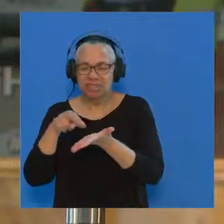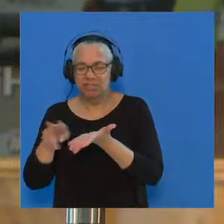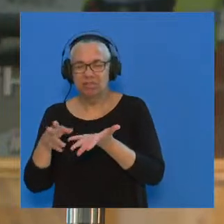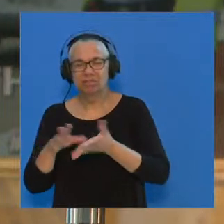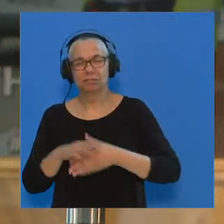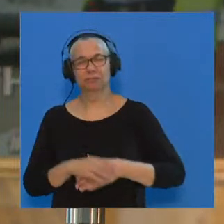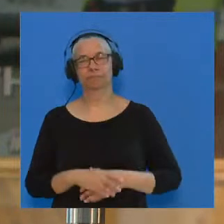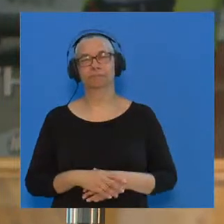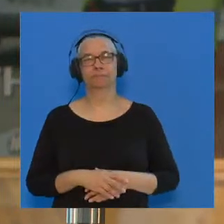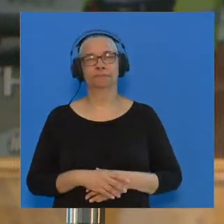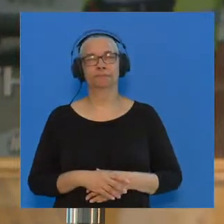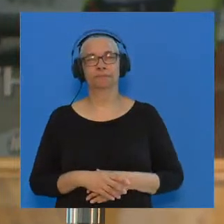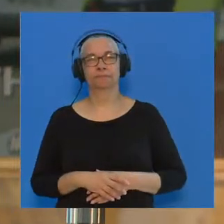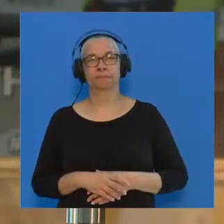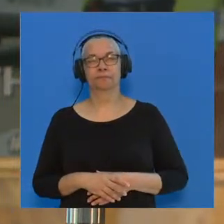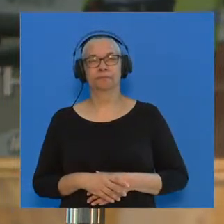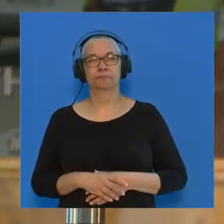Okay.